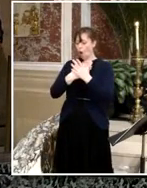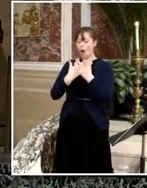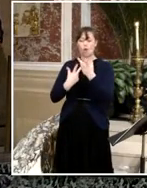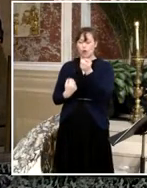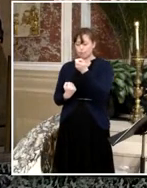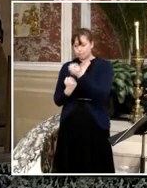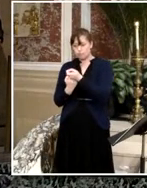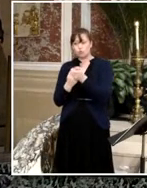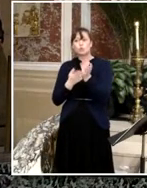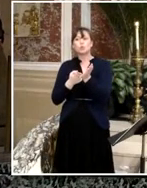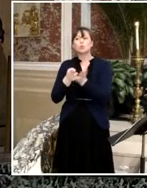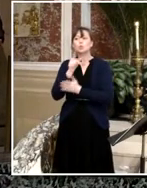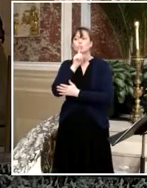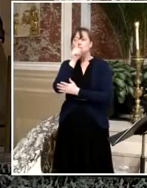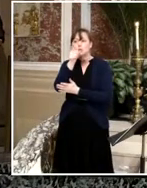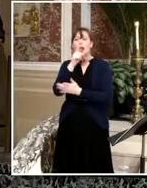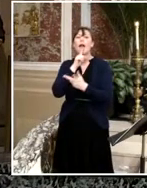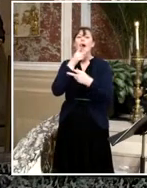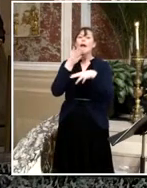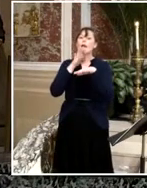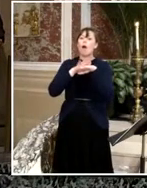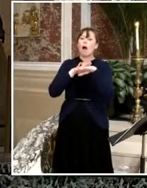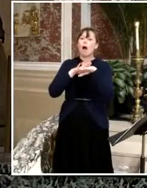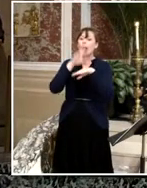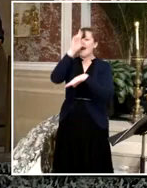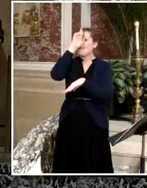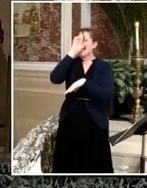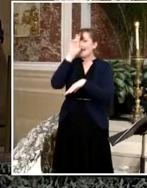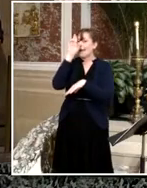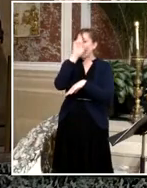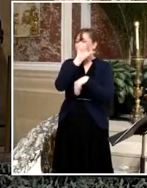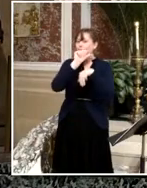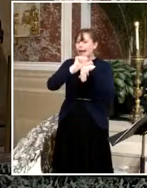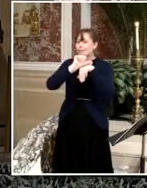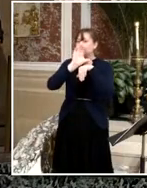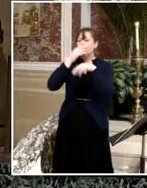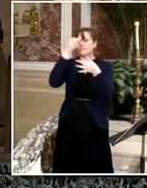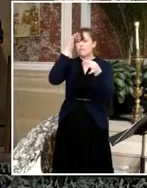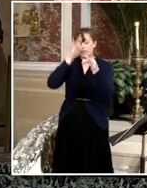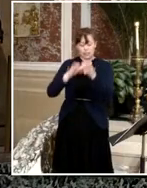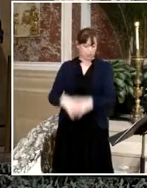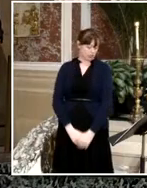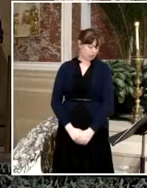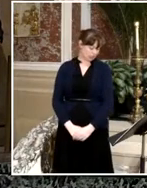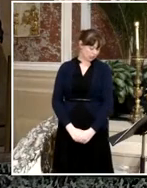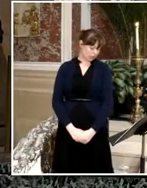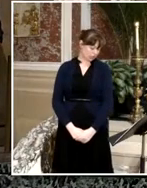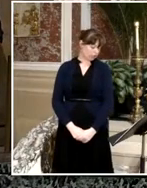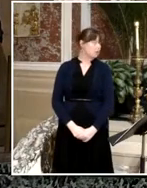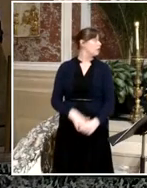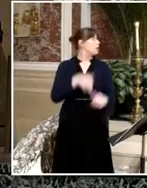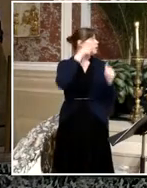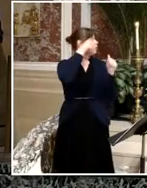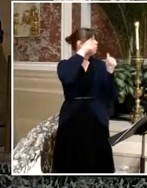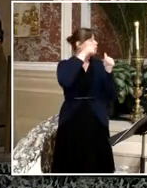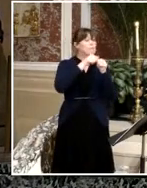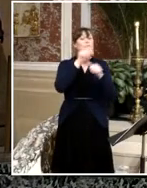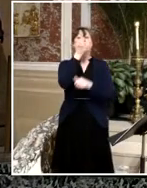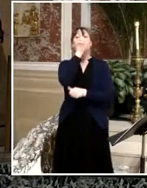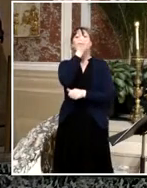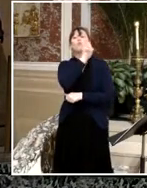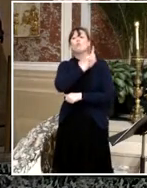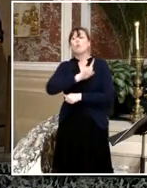truth, hand on the Catholic and apostolic faith. Remember, Lord, your